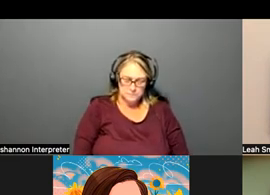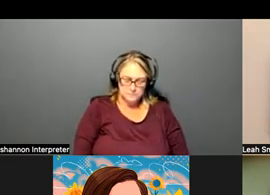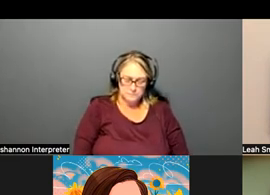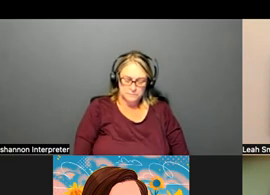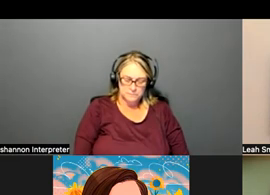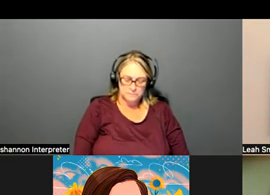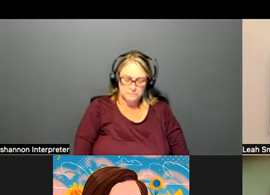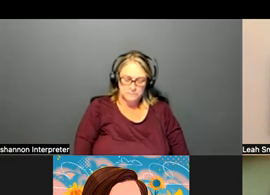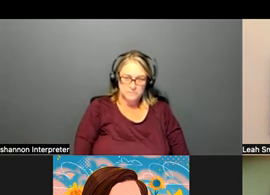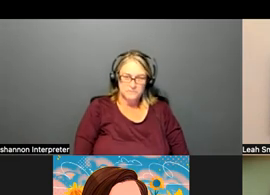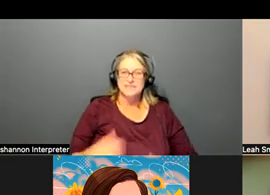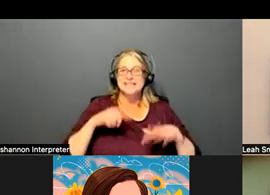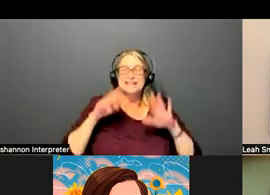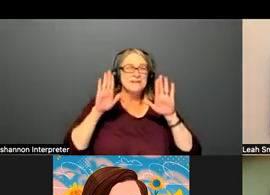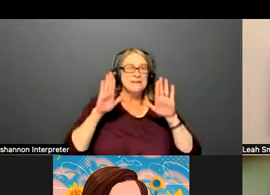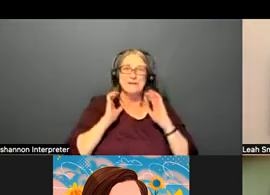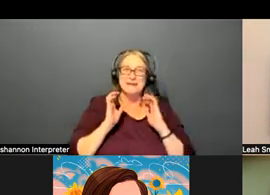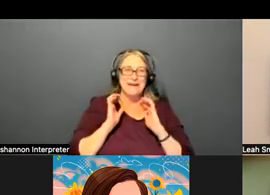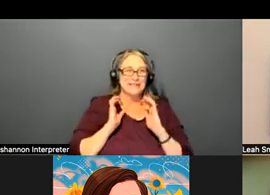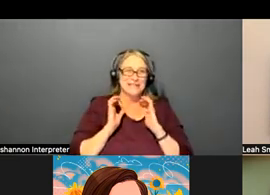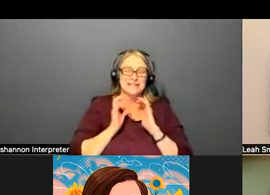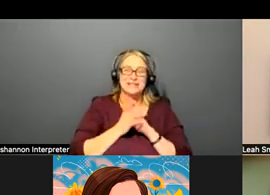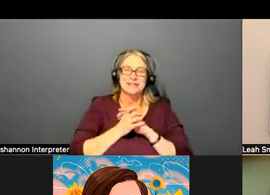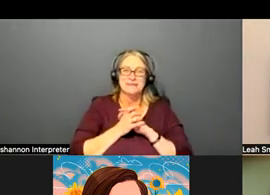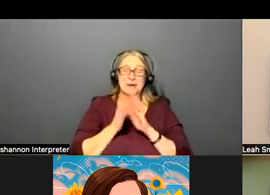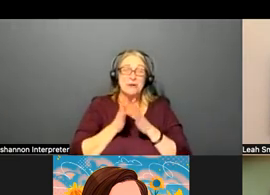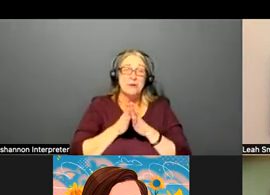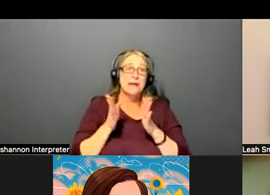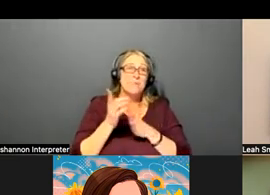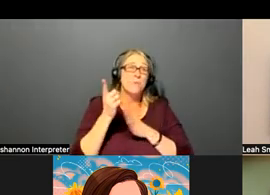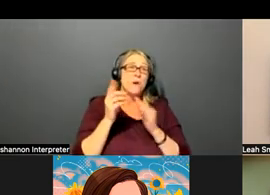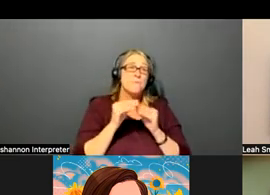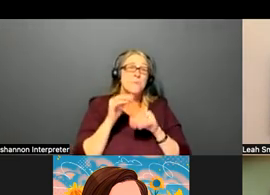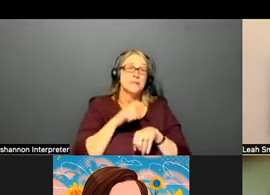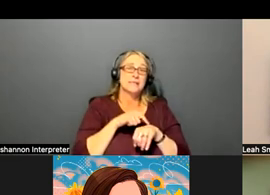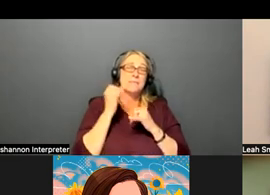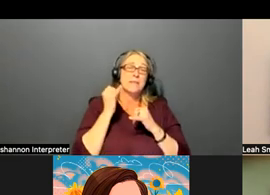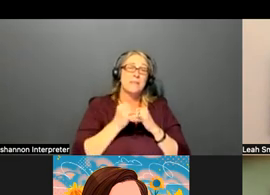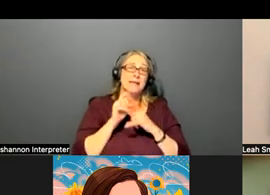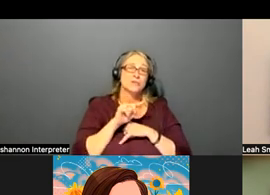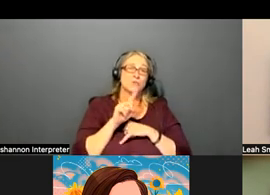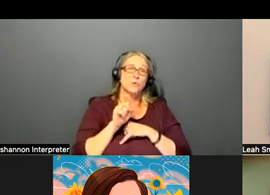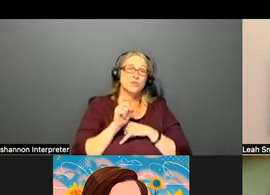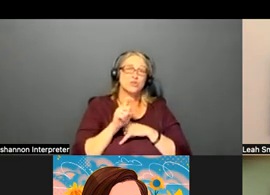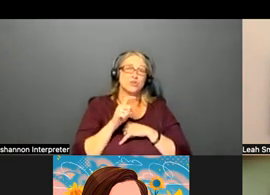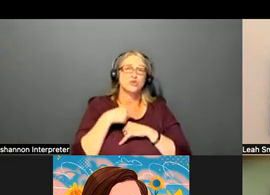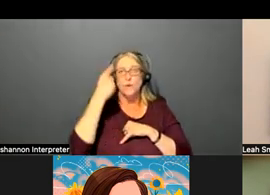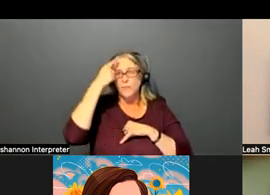What an incredible conversation. I'm going to open it up one more last time for last questions or